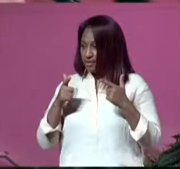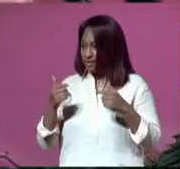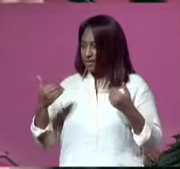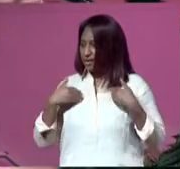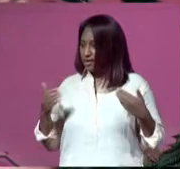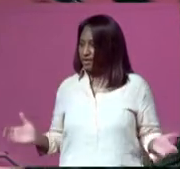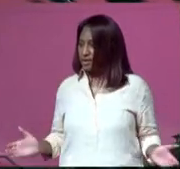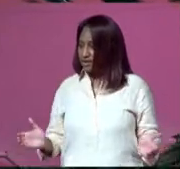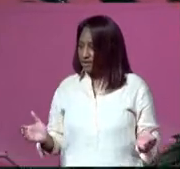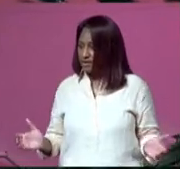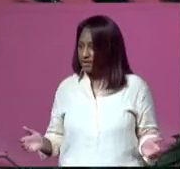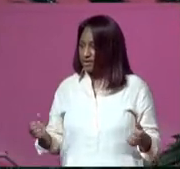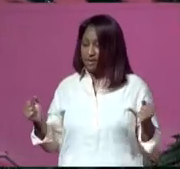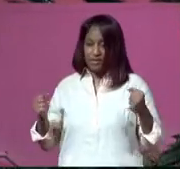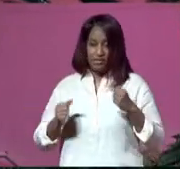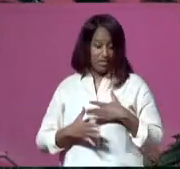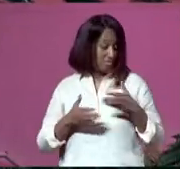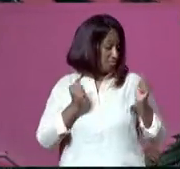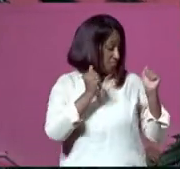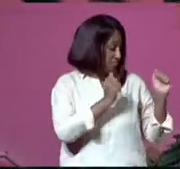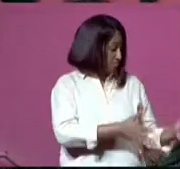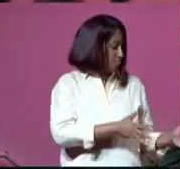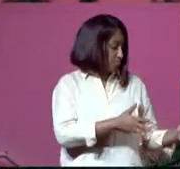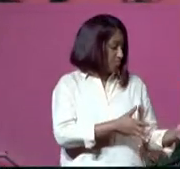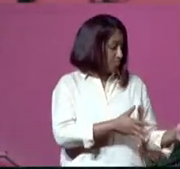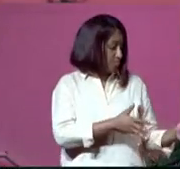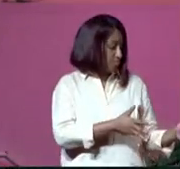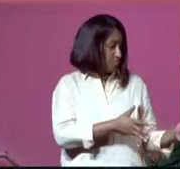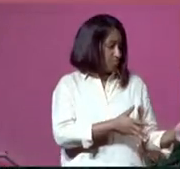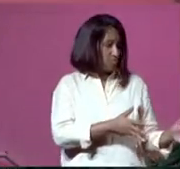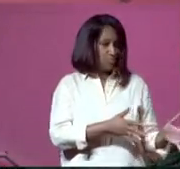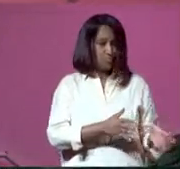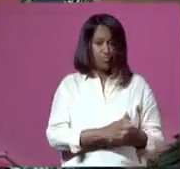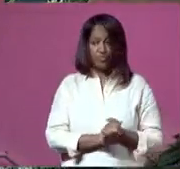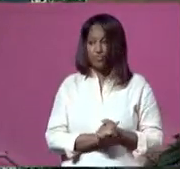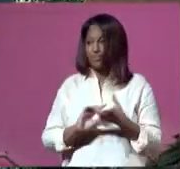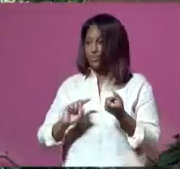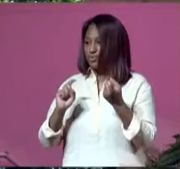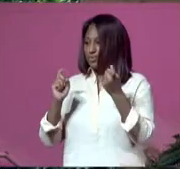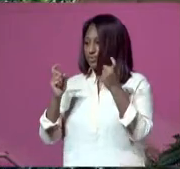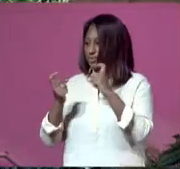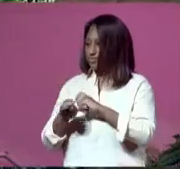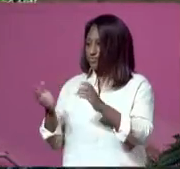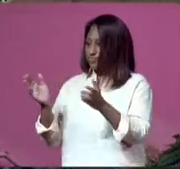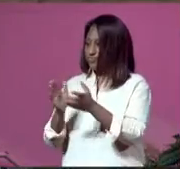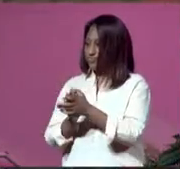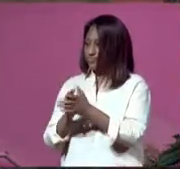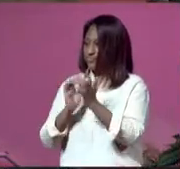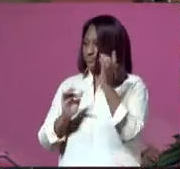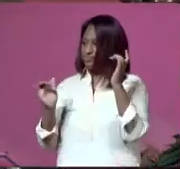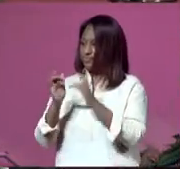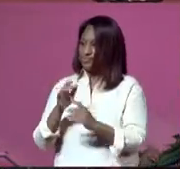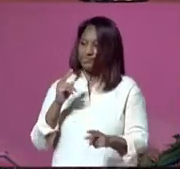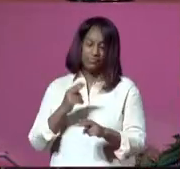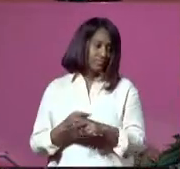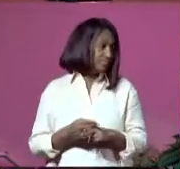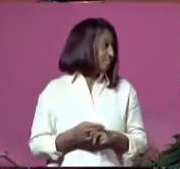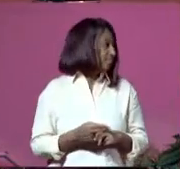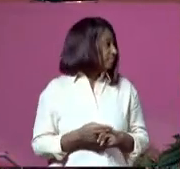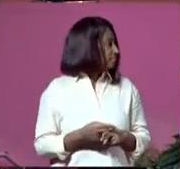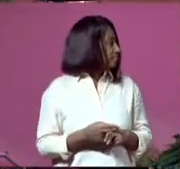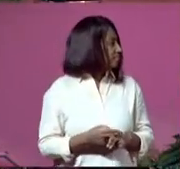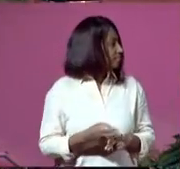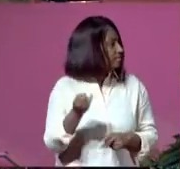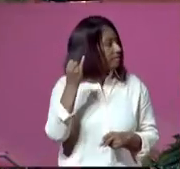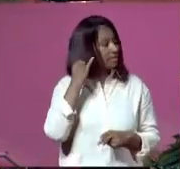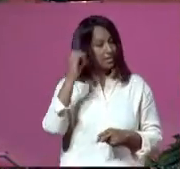down the water pot of fear and pick up boldness to make a choice. In Jesus' name.